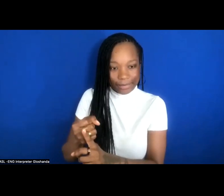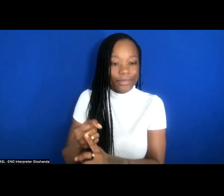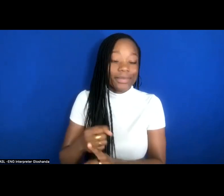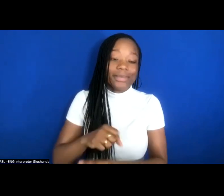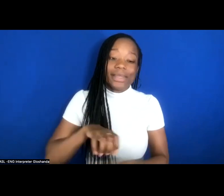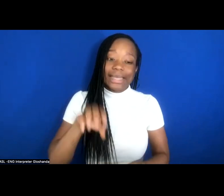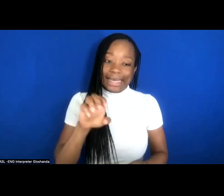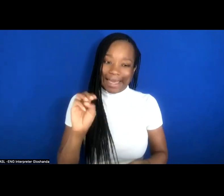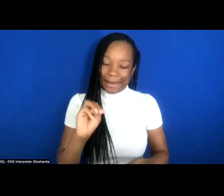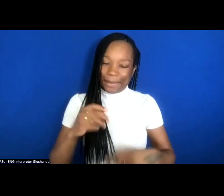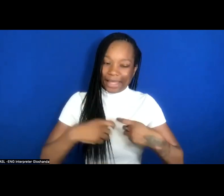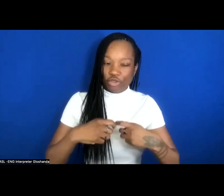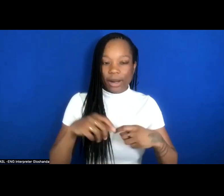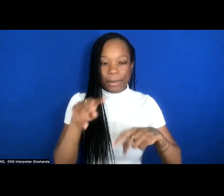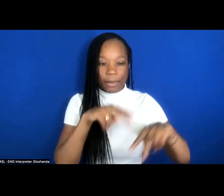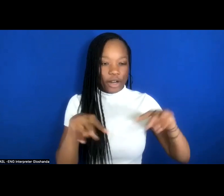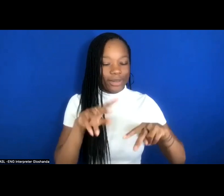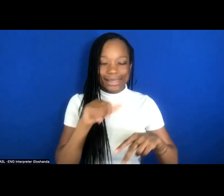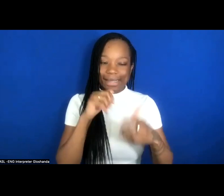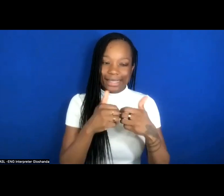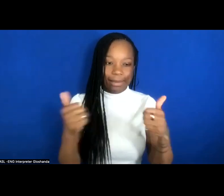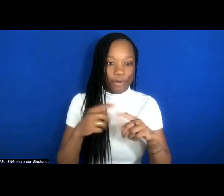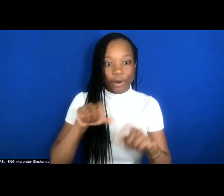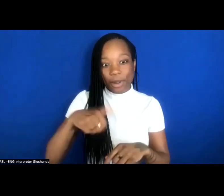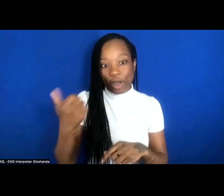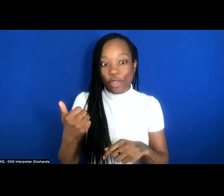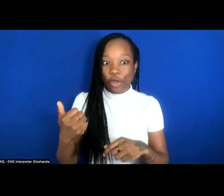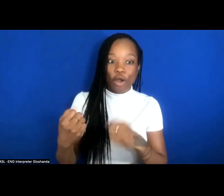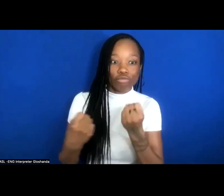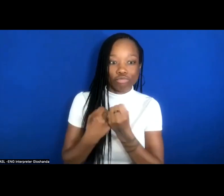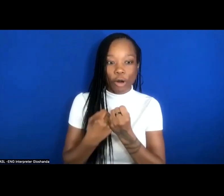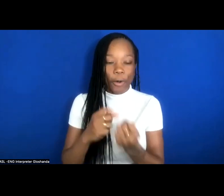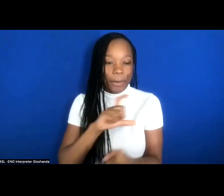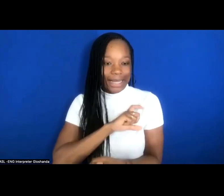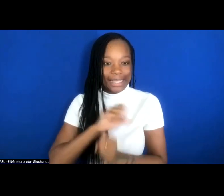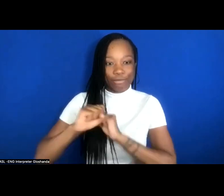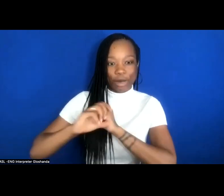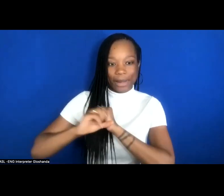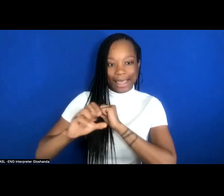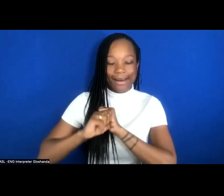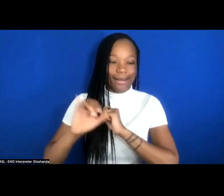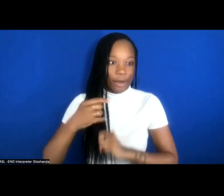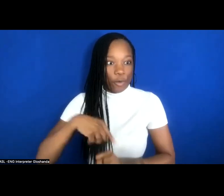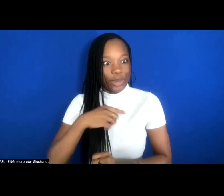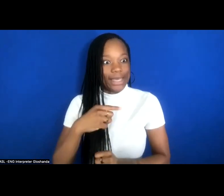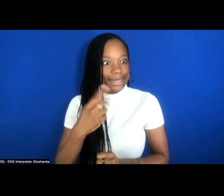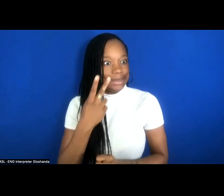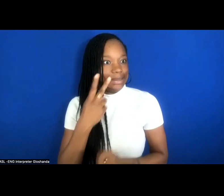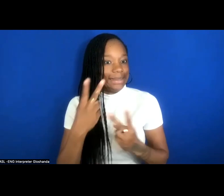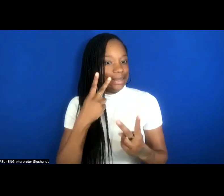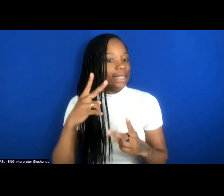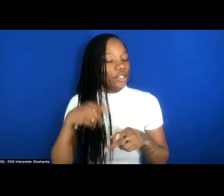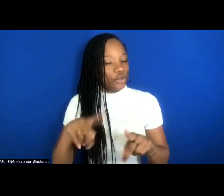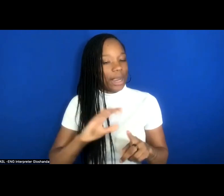not separate from a lot of other pro-police propaganda we are faced with in our organizing. Our